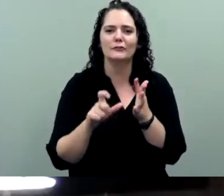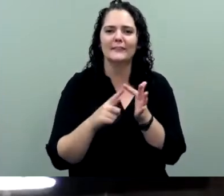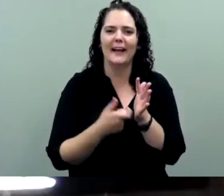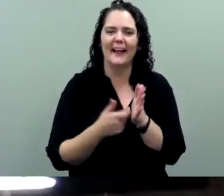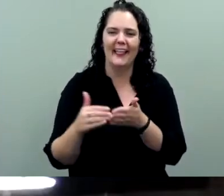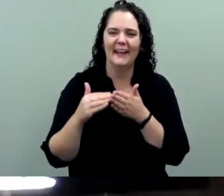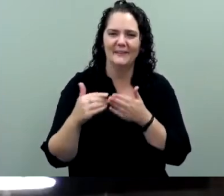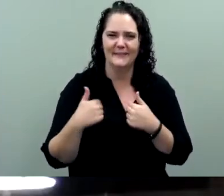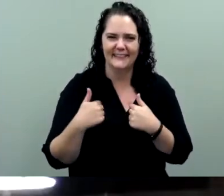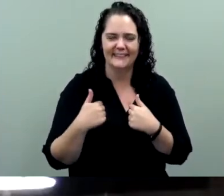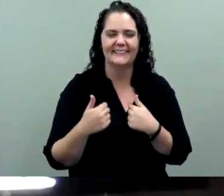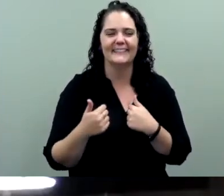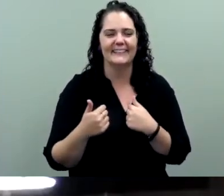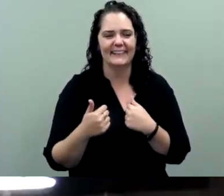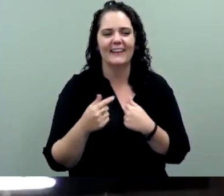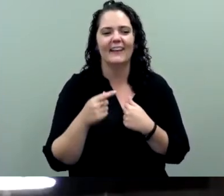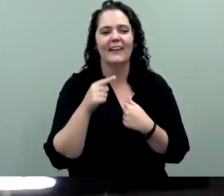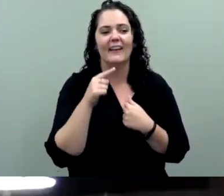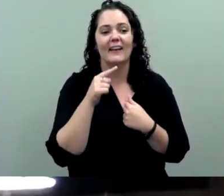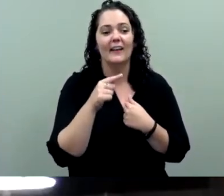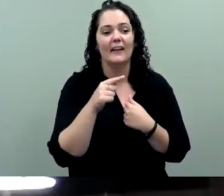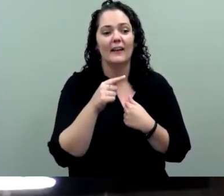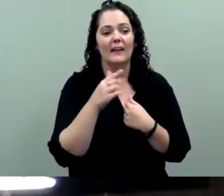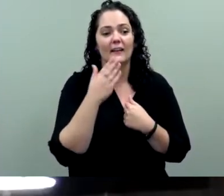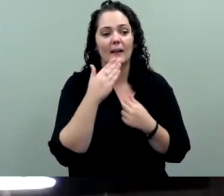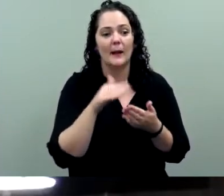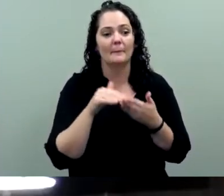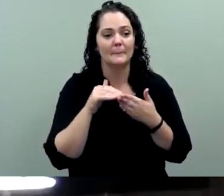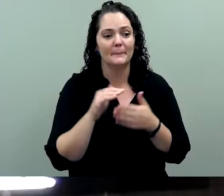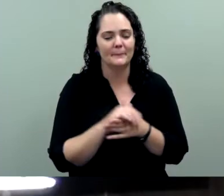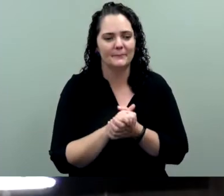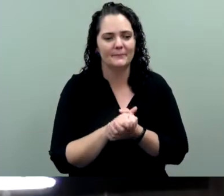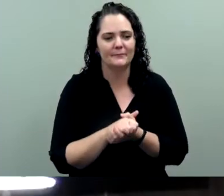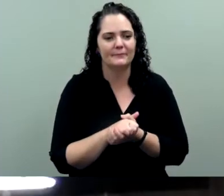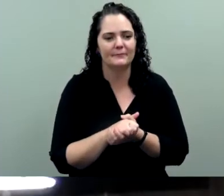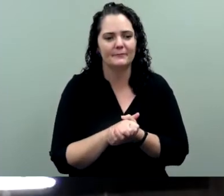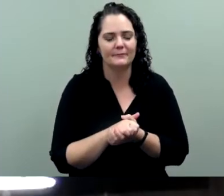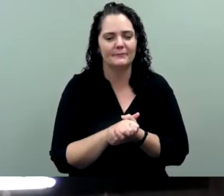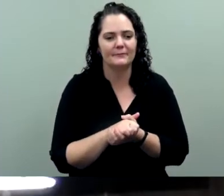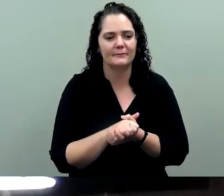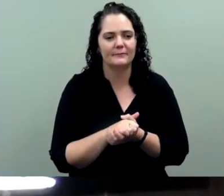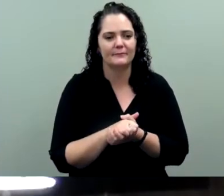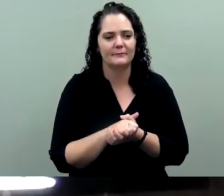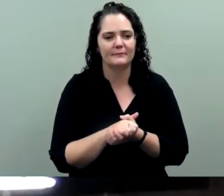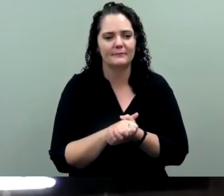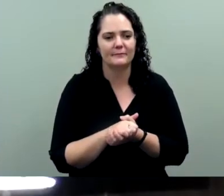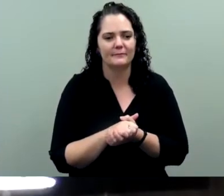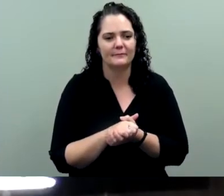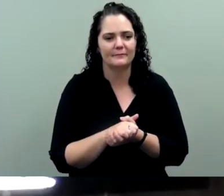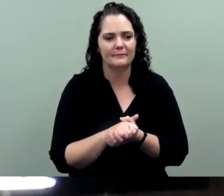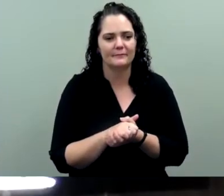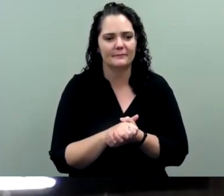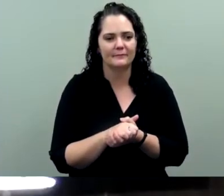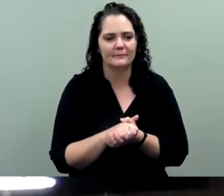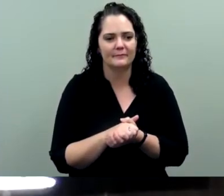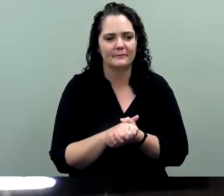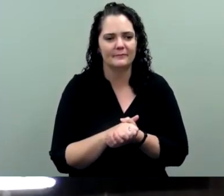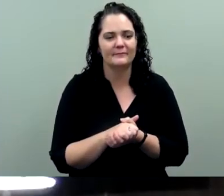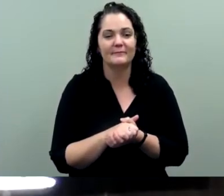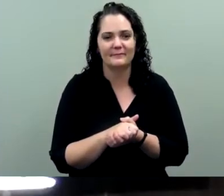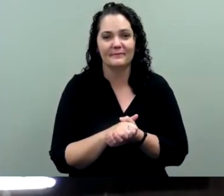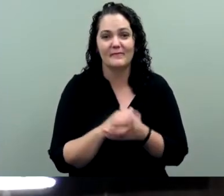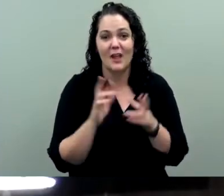There, and then we'll check in on our avocado ink again. Beautiful, thank you. All right, and